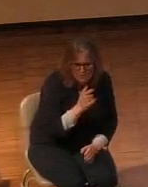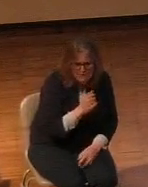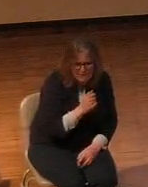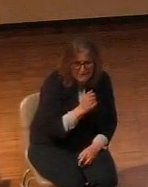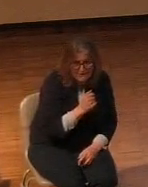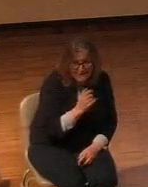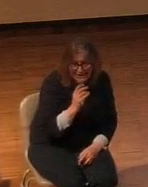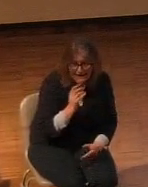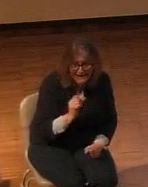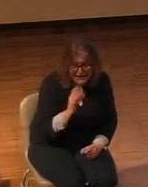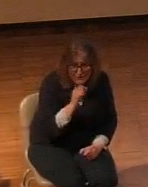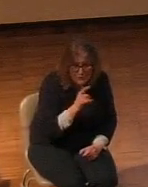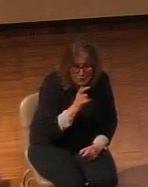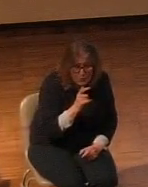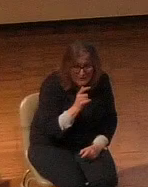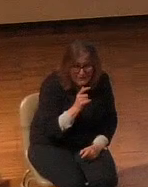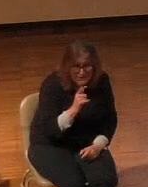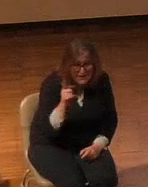Can you guess?